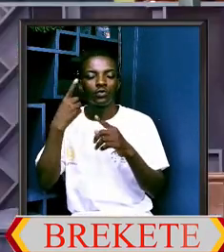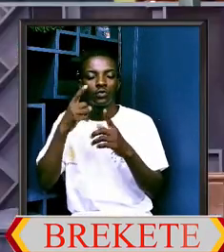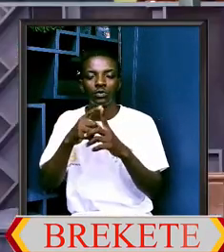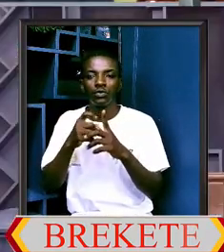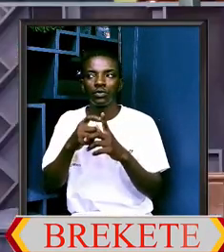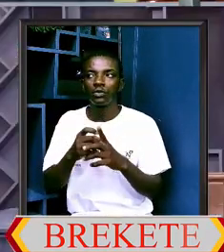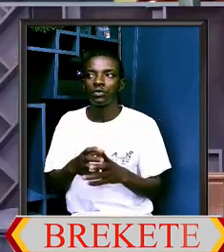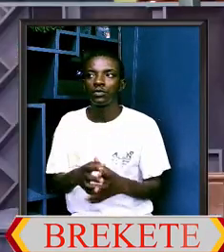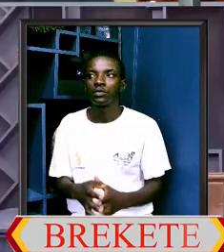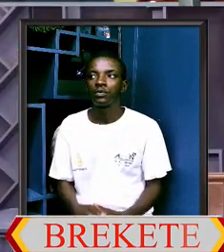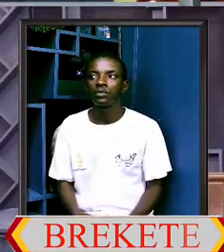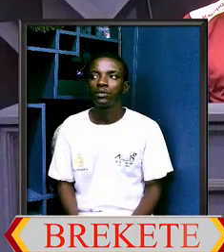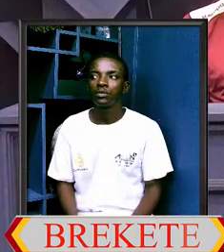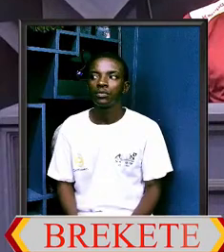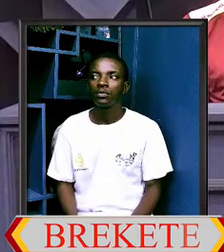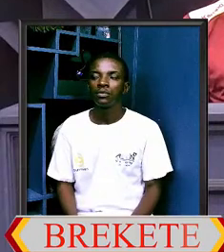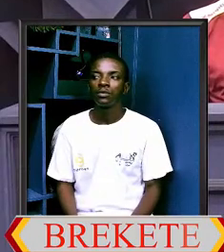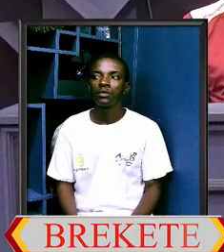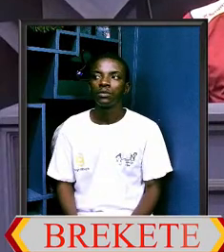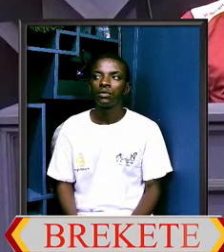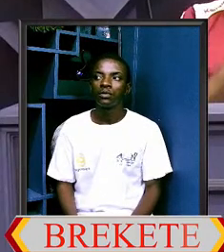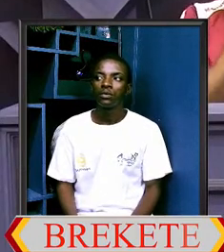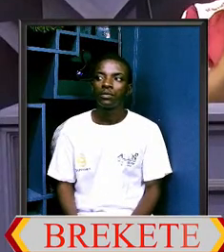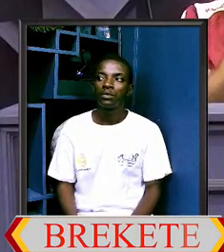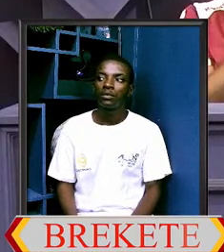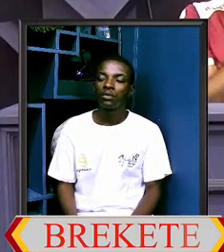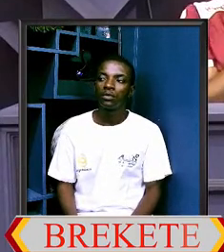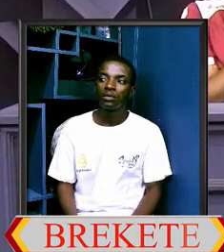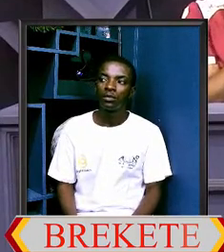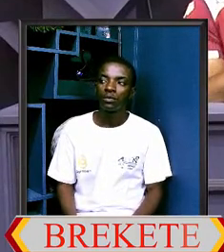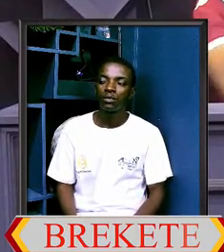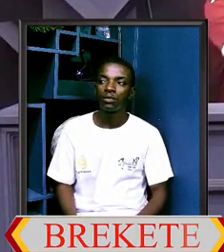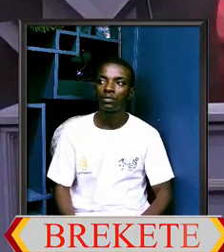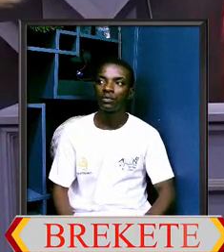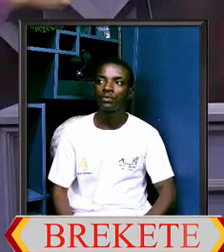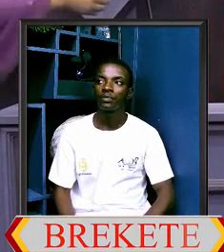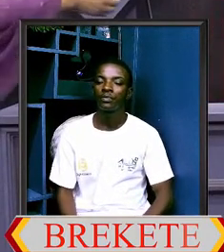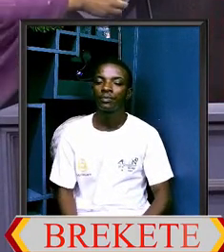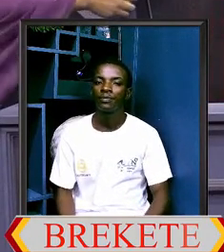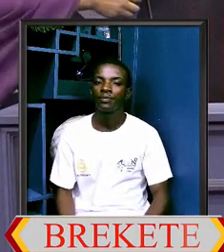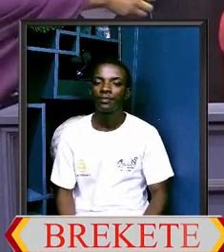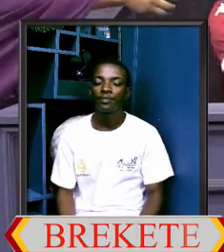oh, yeah. Oh, she there inside. Give her. I don't see her.